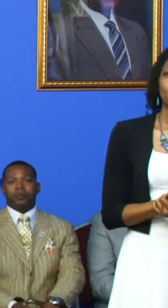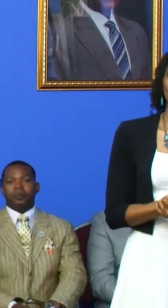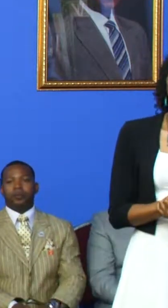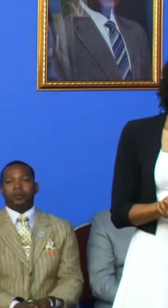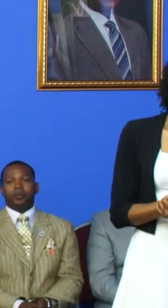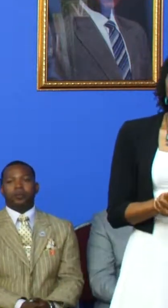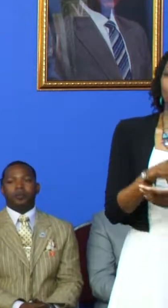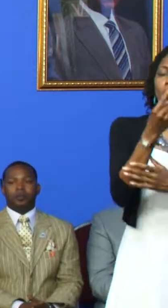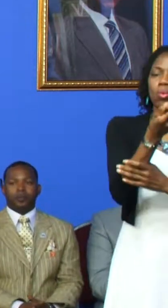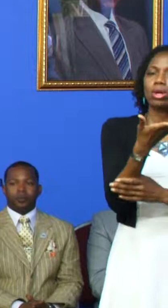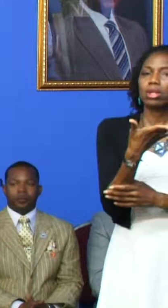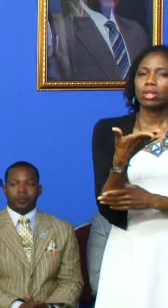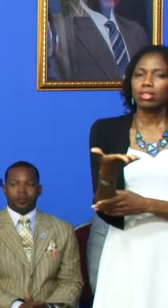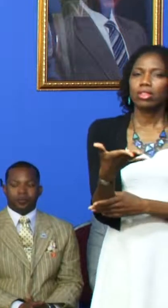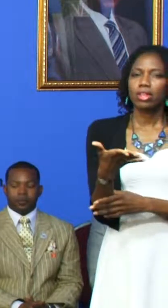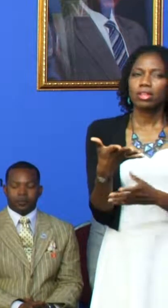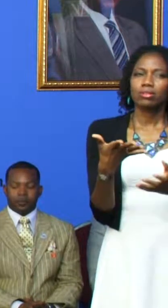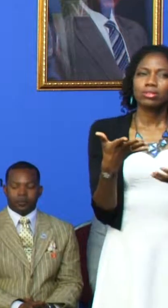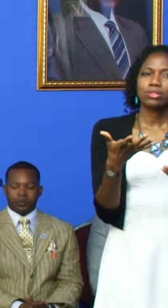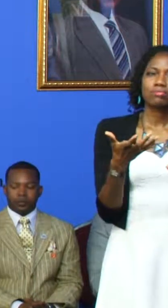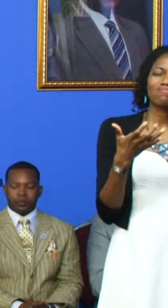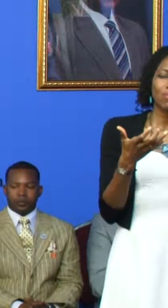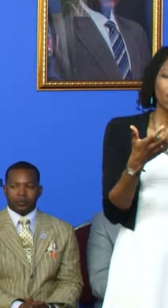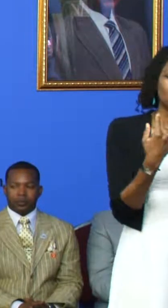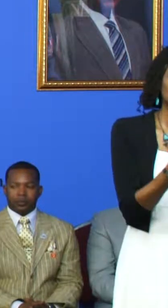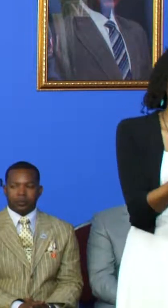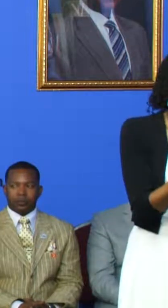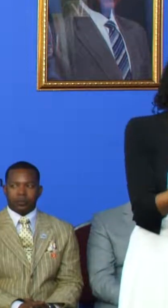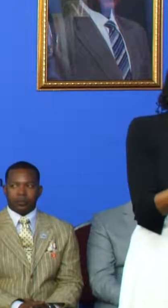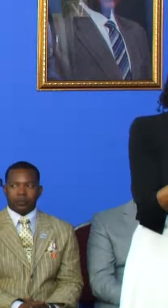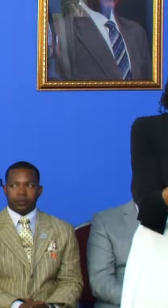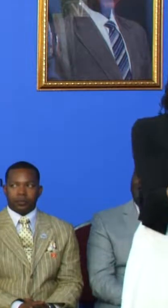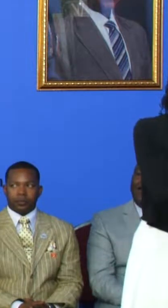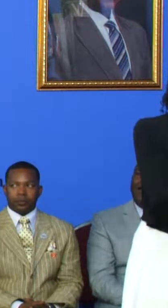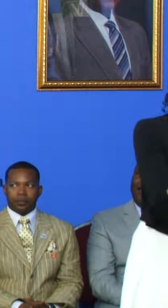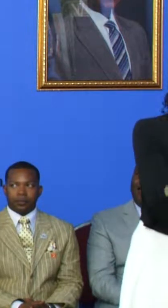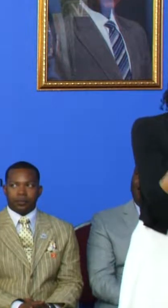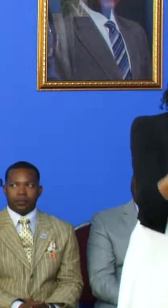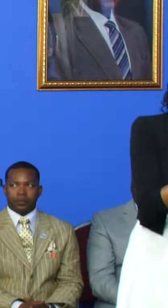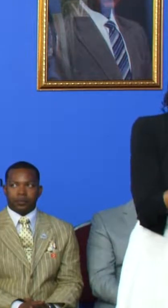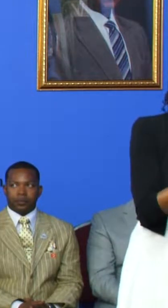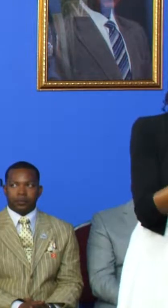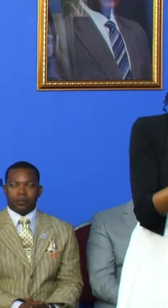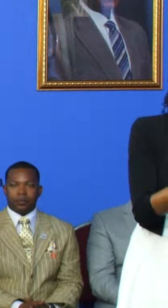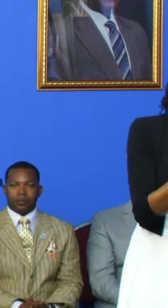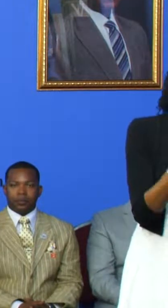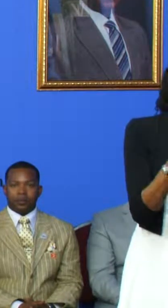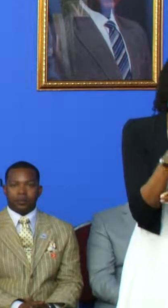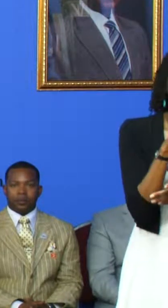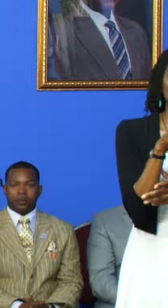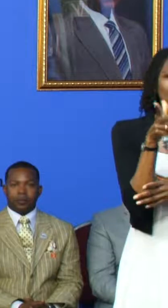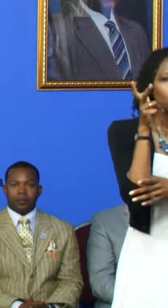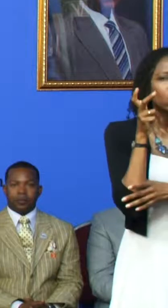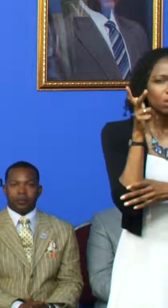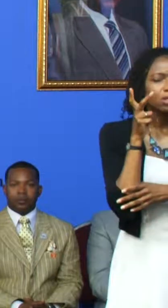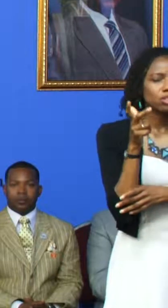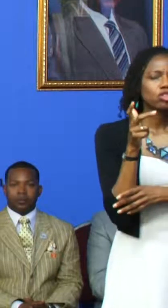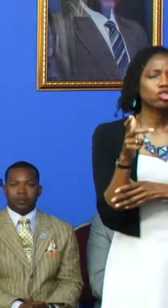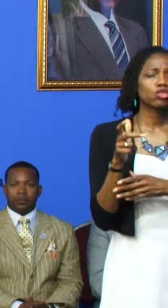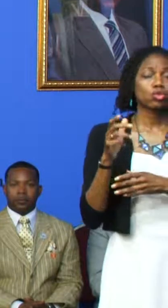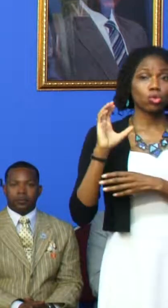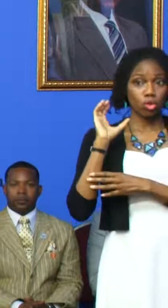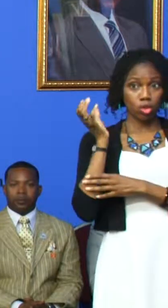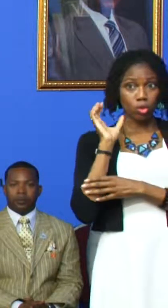One of the things I was speaking to someone this week who listens to the radio